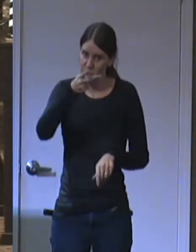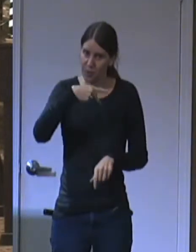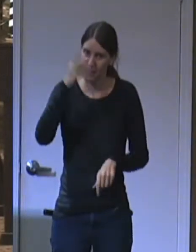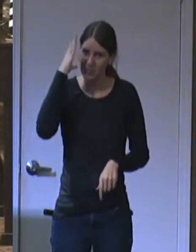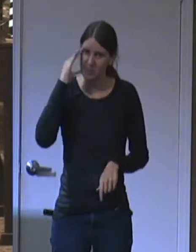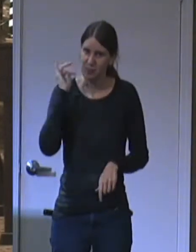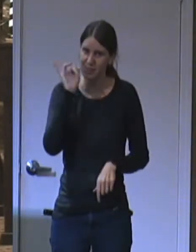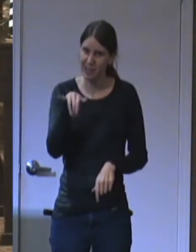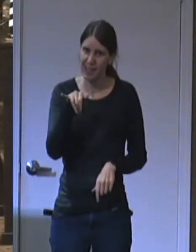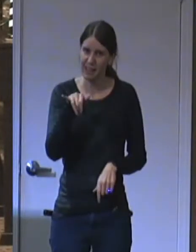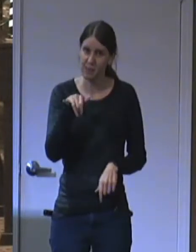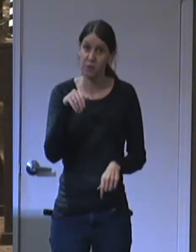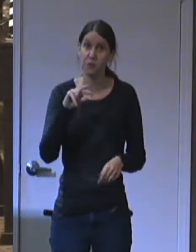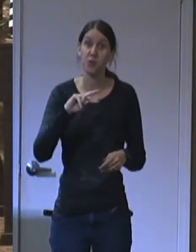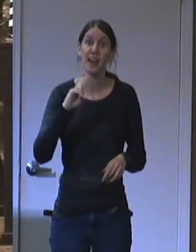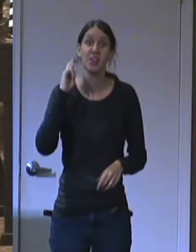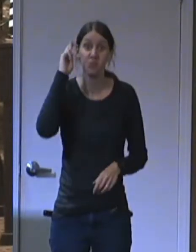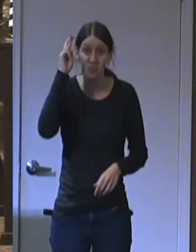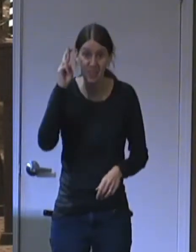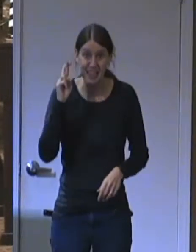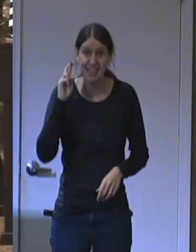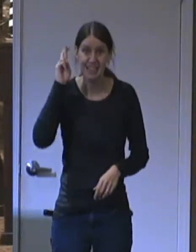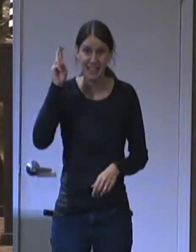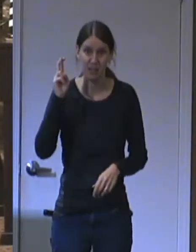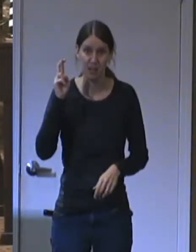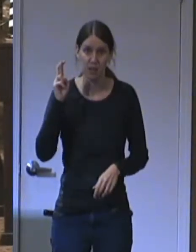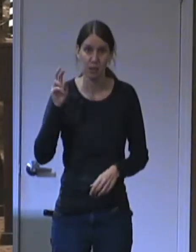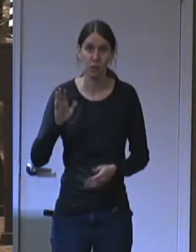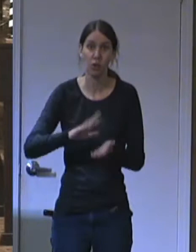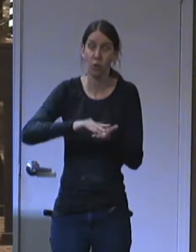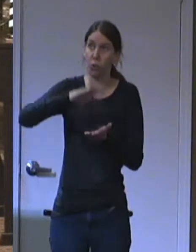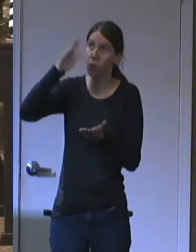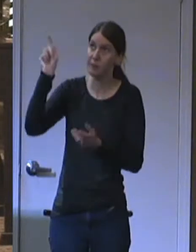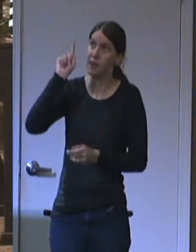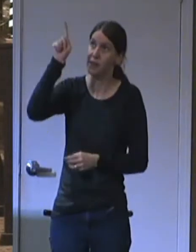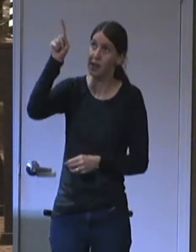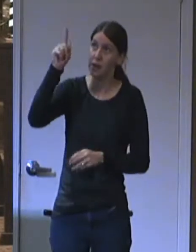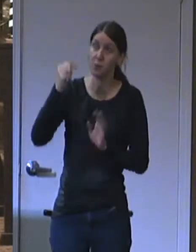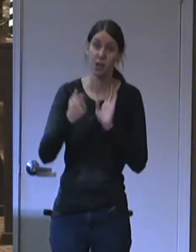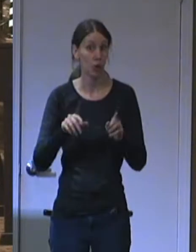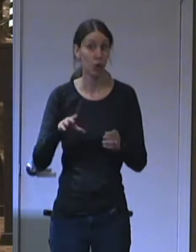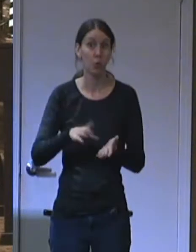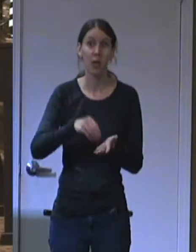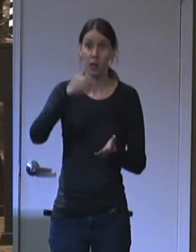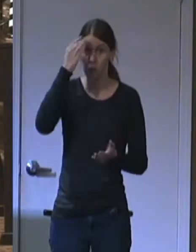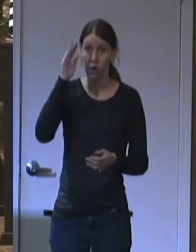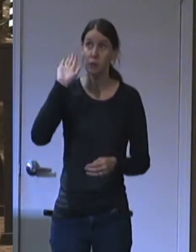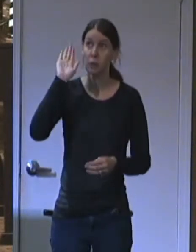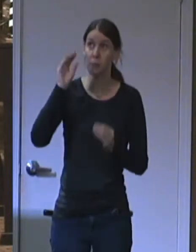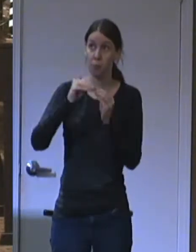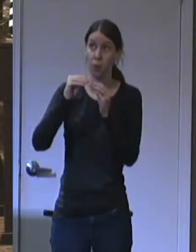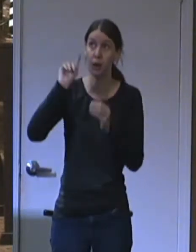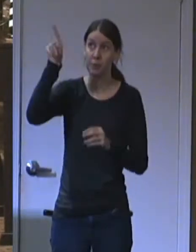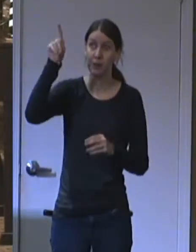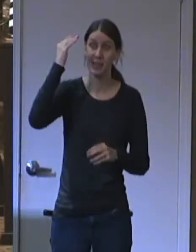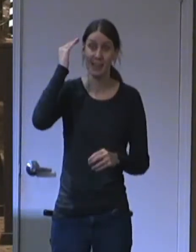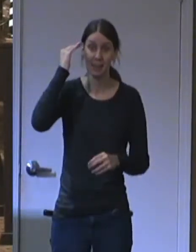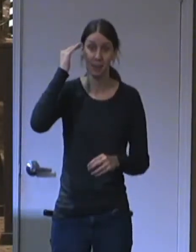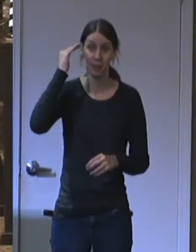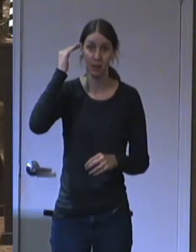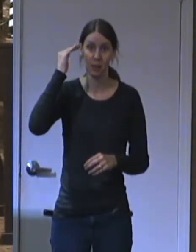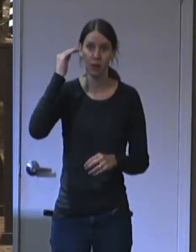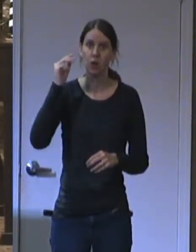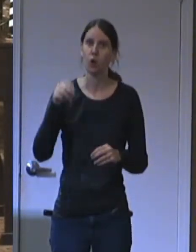a purpose. Glorify Him, show our faith to the world. It shows us who we